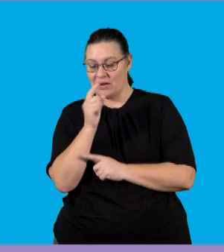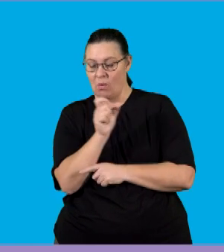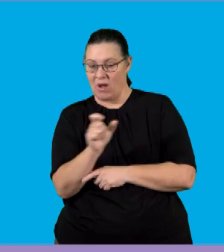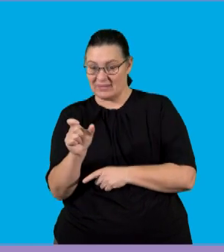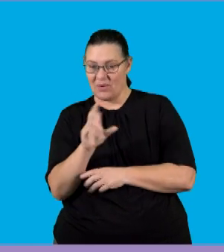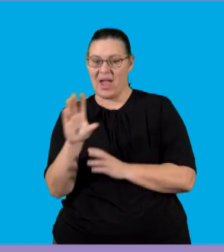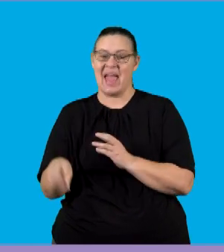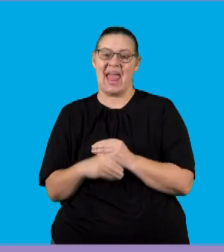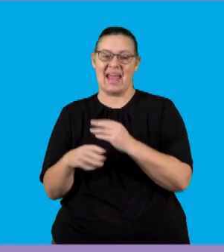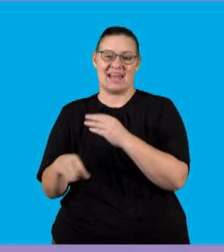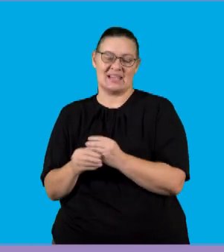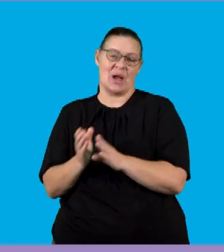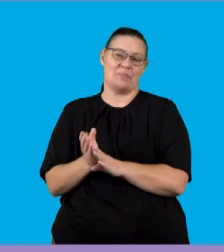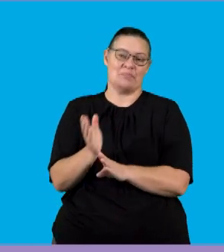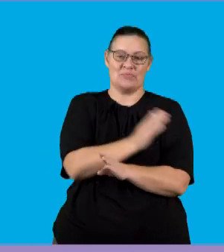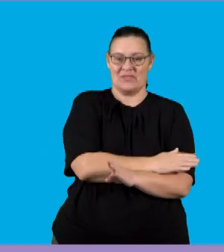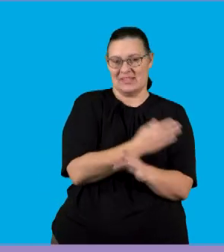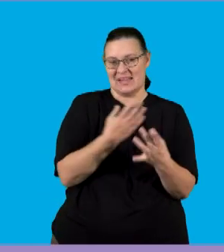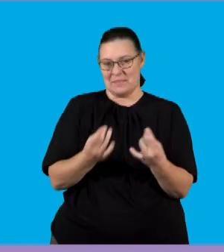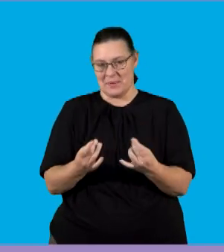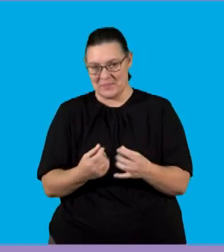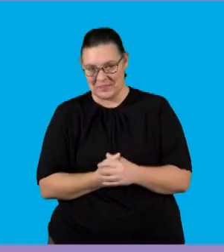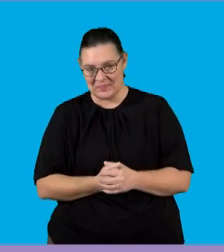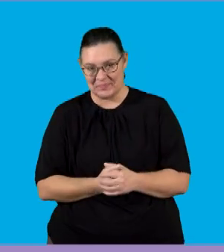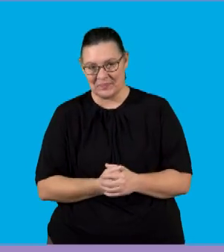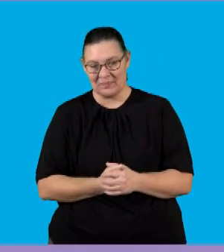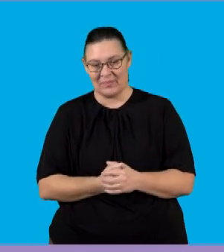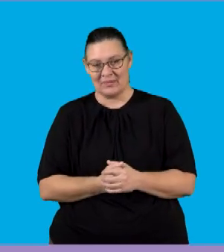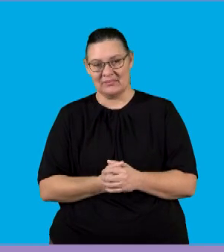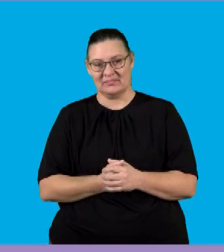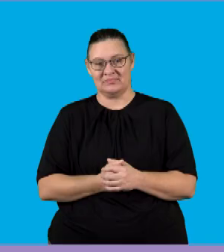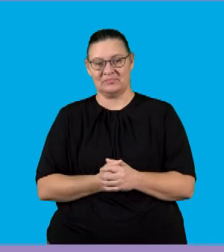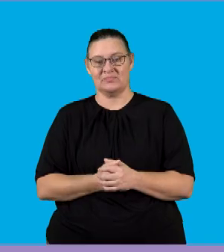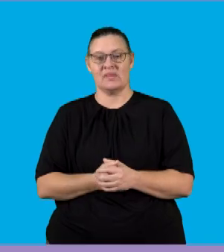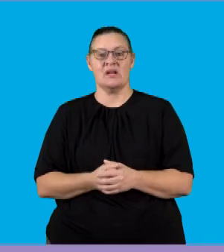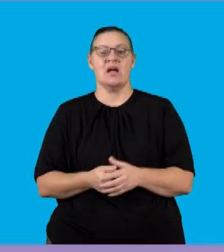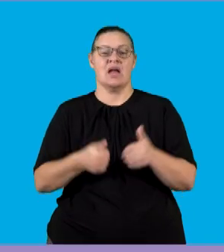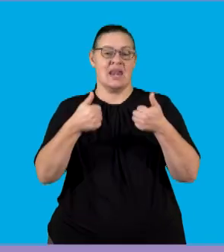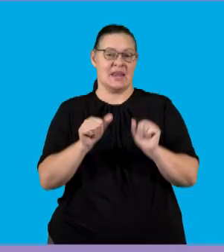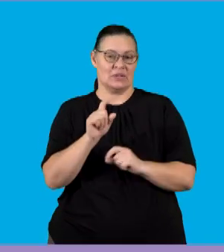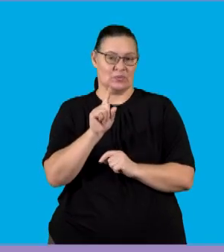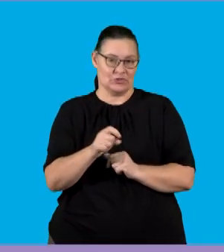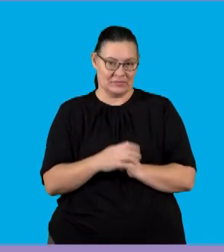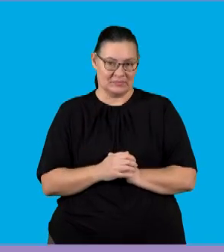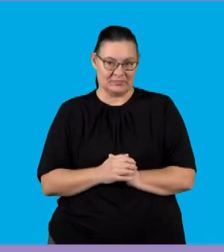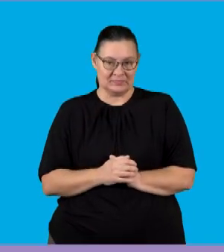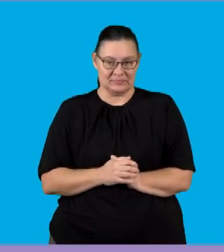we add 6 to the previous number. All right, let's look at our next question.